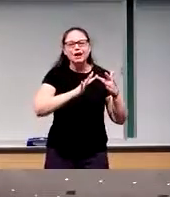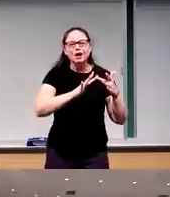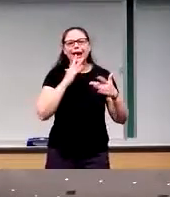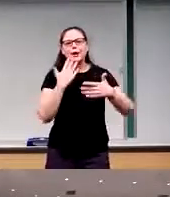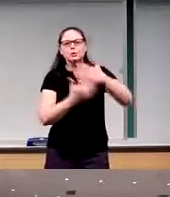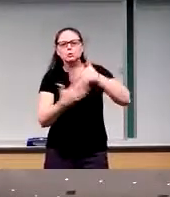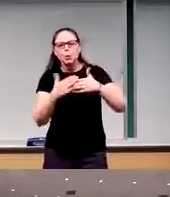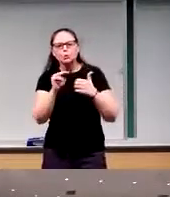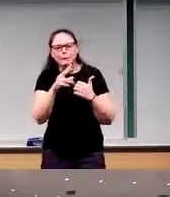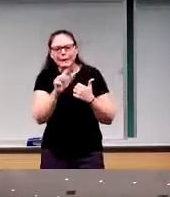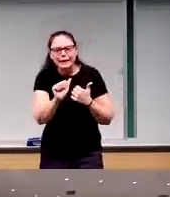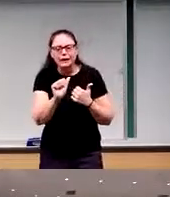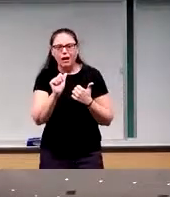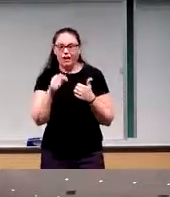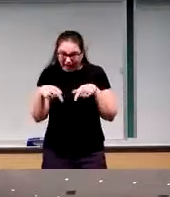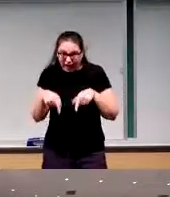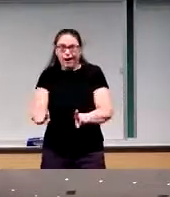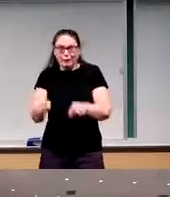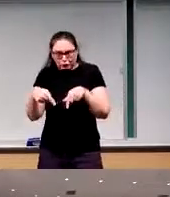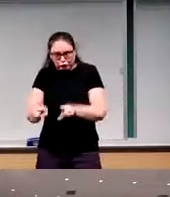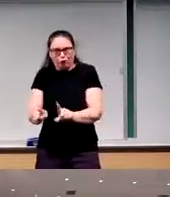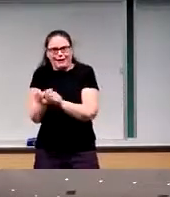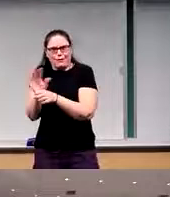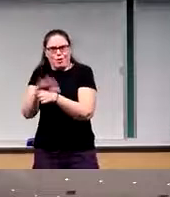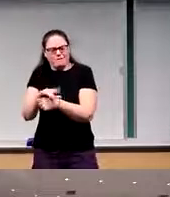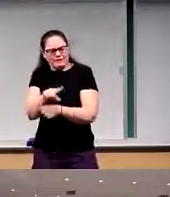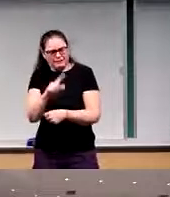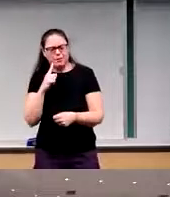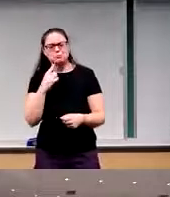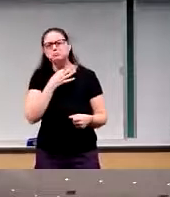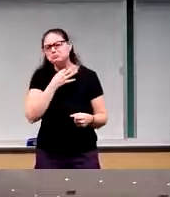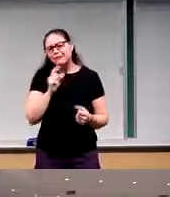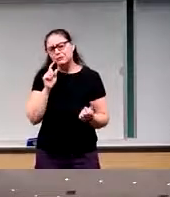also occurred during that time. Did you run into anything,